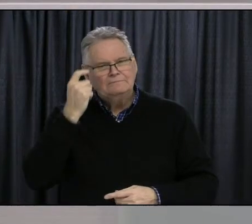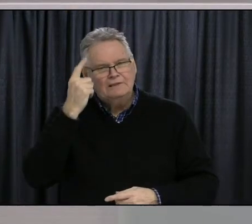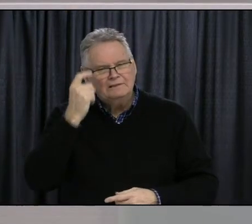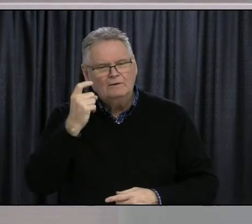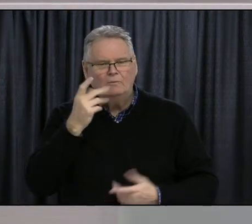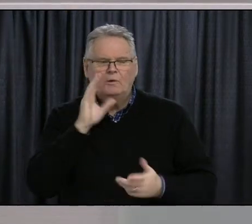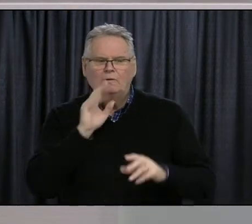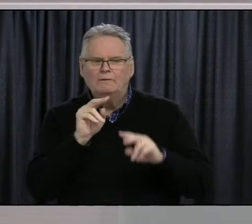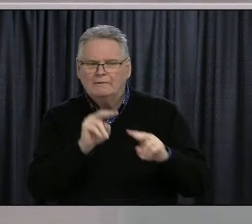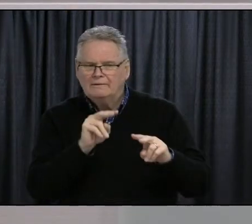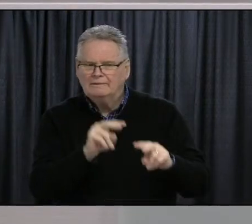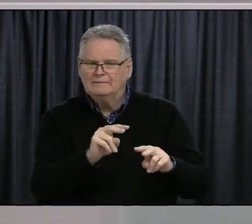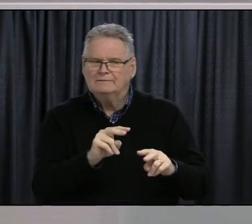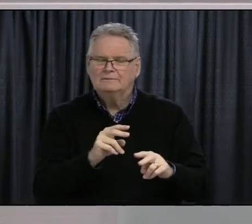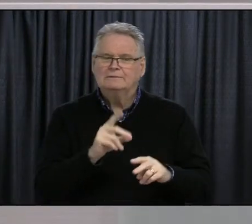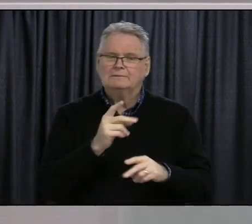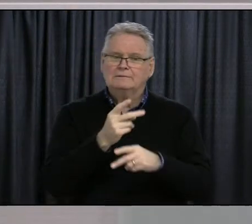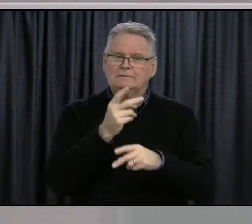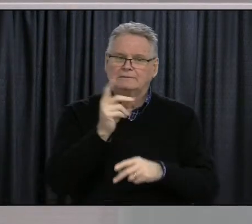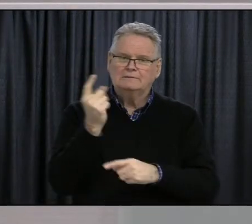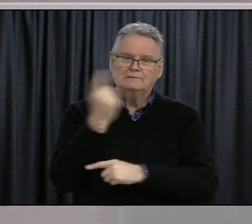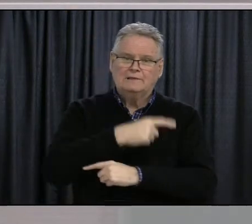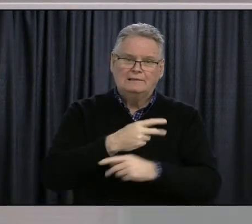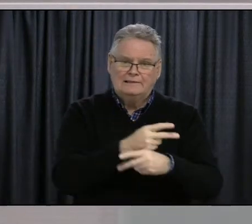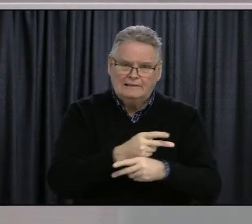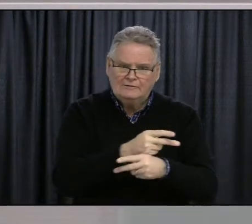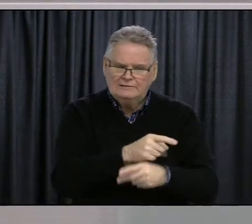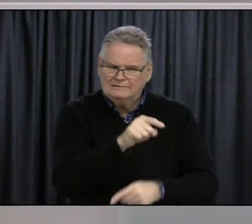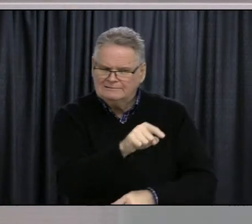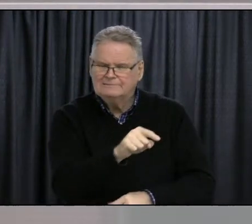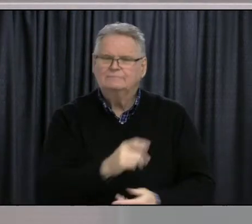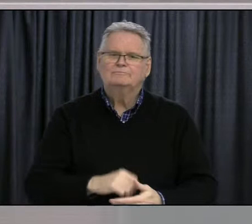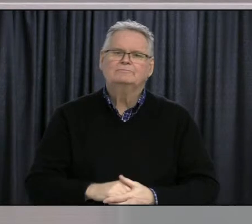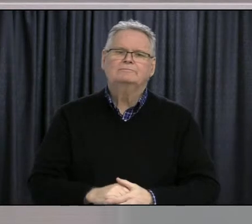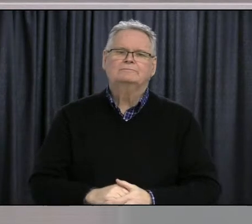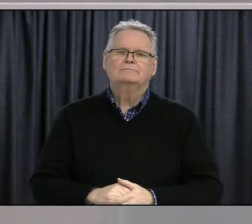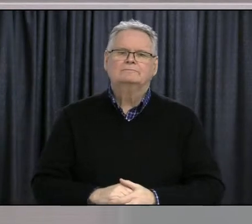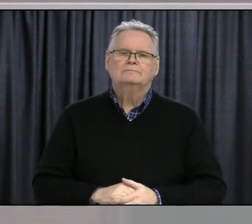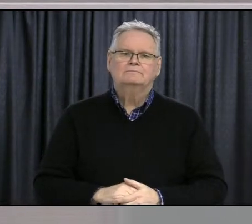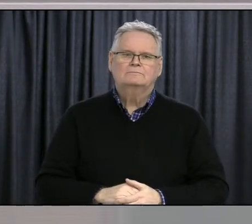Our next questions are from Peter Jackson with the Telegram. Please go ahead.